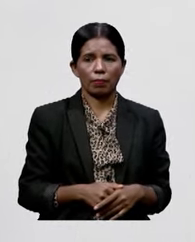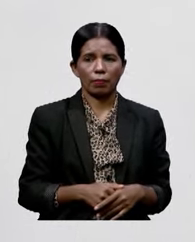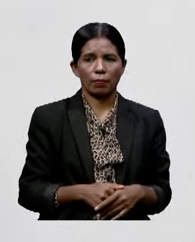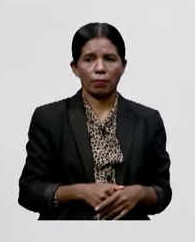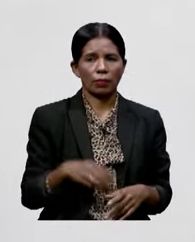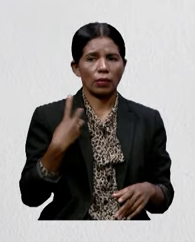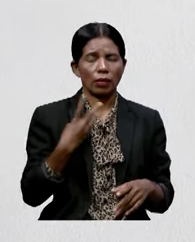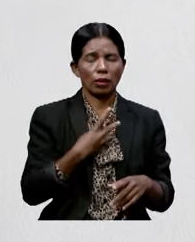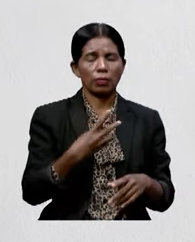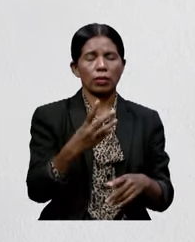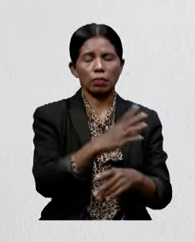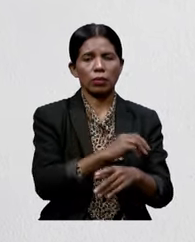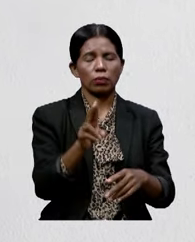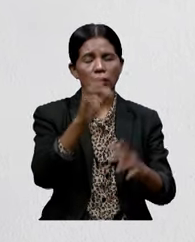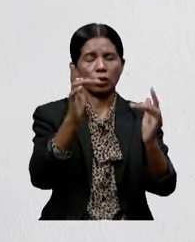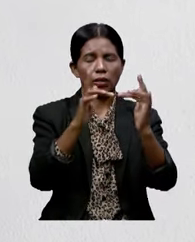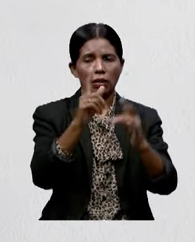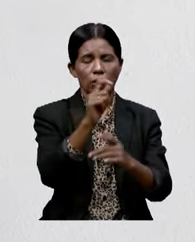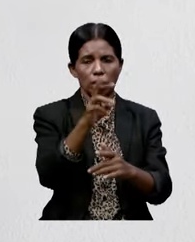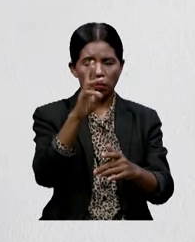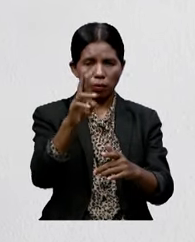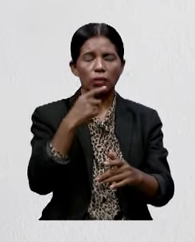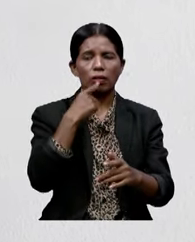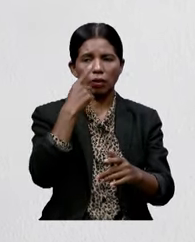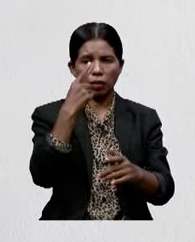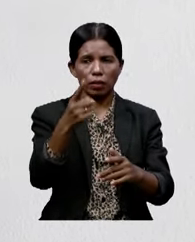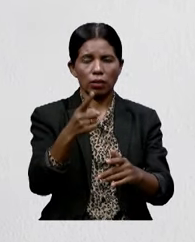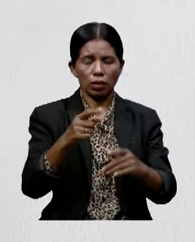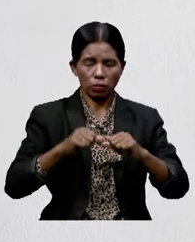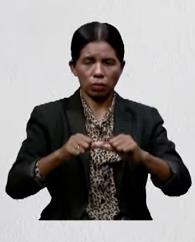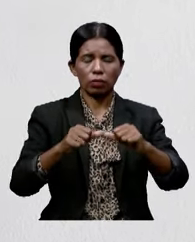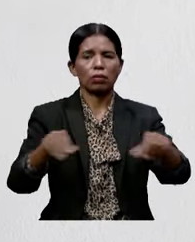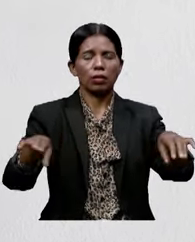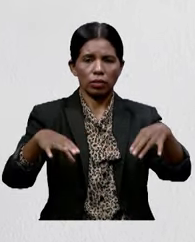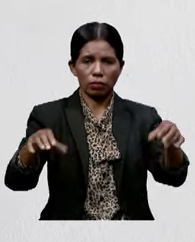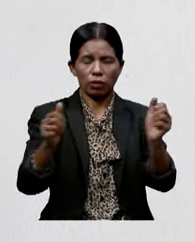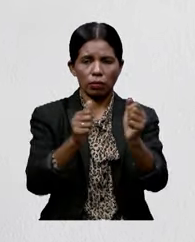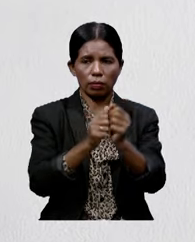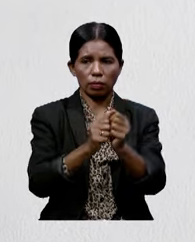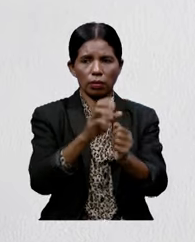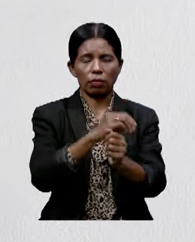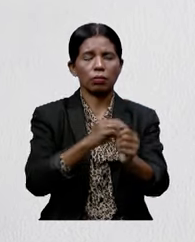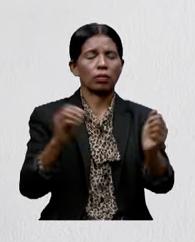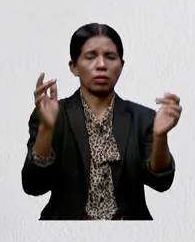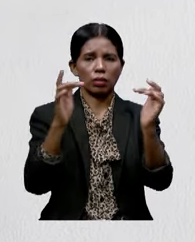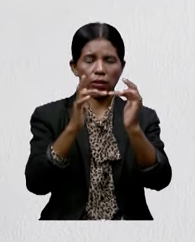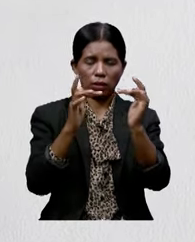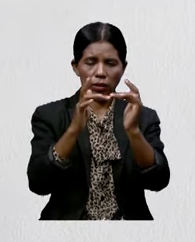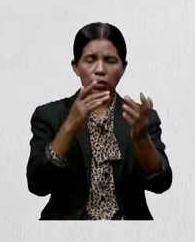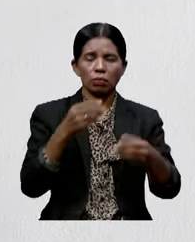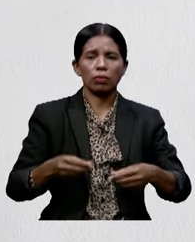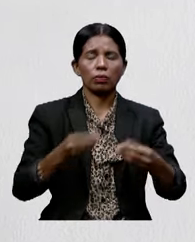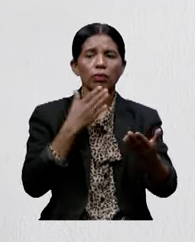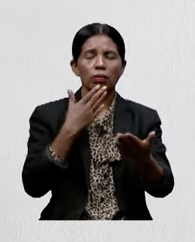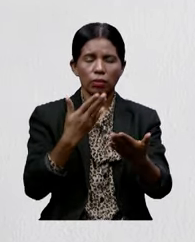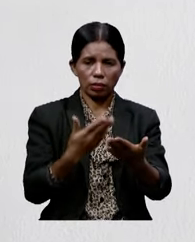said to Telemor, he also need us to improve the network, to bring the digital system and improve the network to